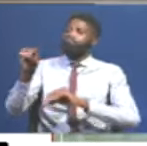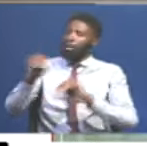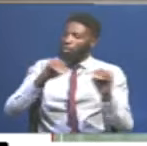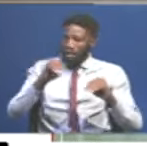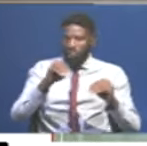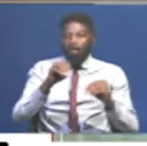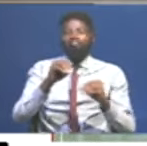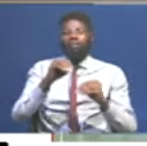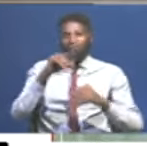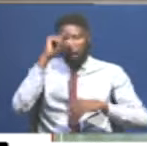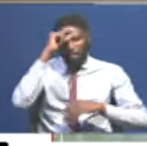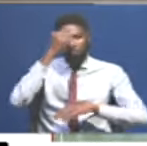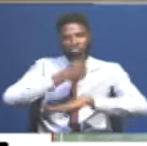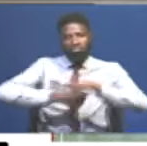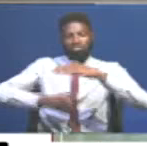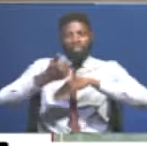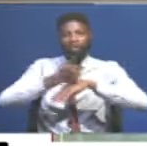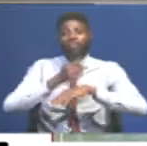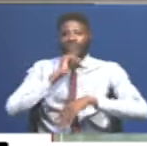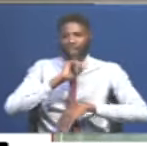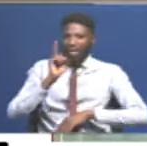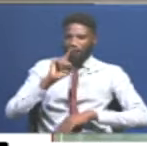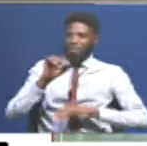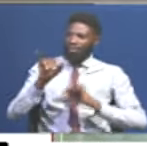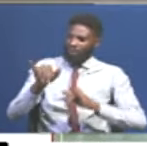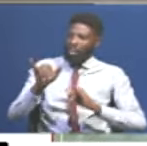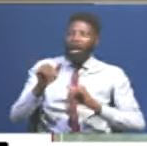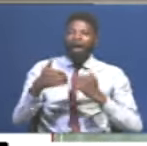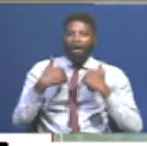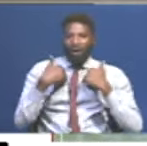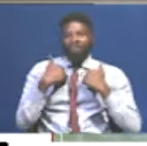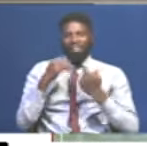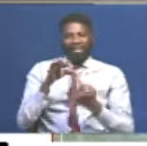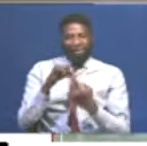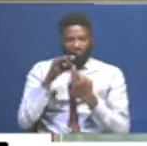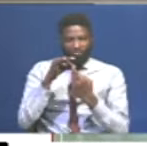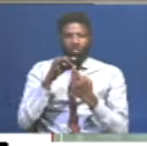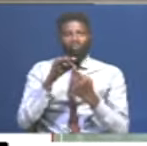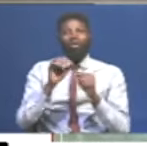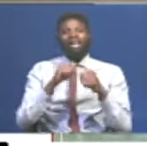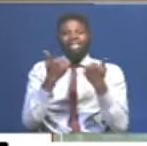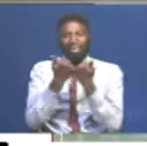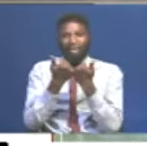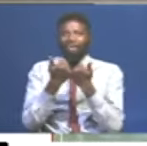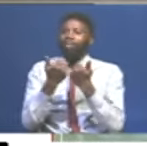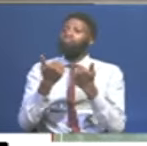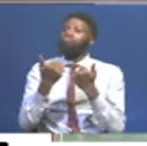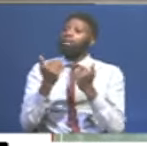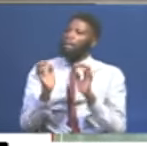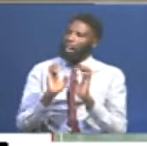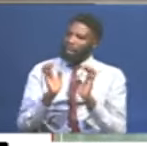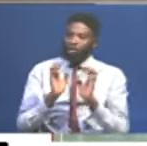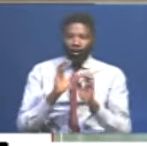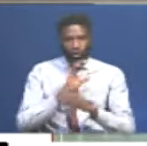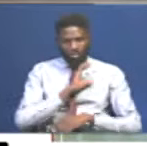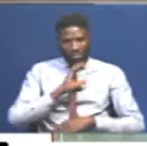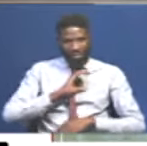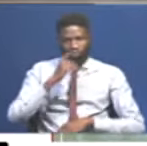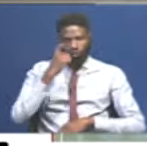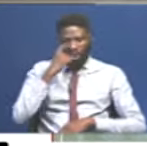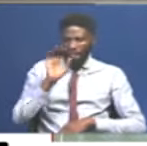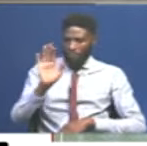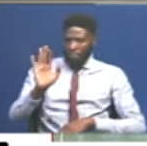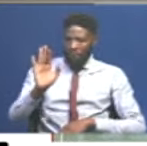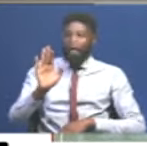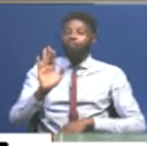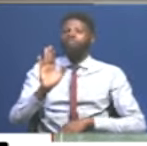Nairobi-based center will host a special inter-agency facilitation and emergency committee in Sudan to be coordinated by the